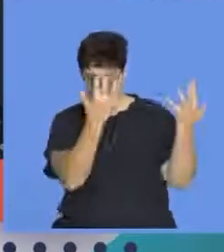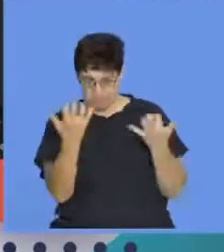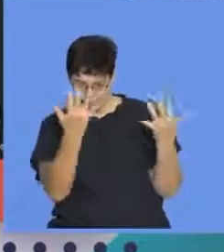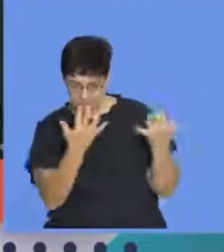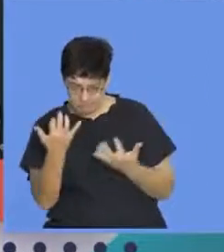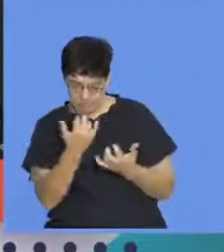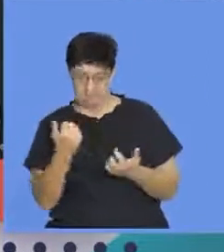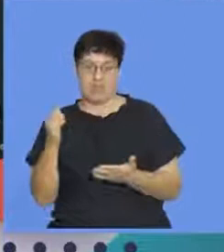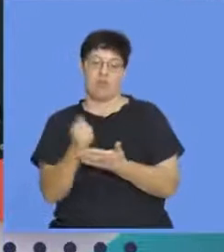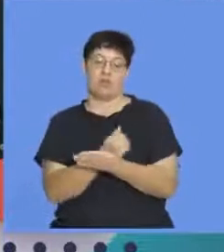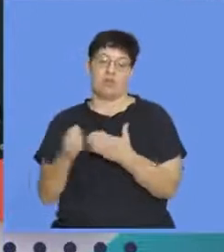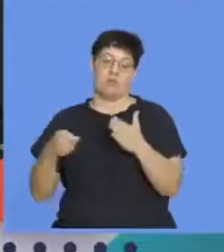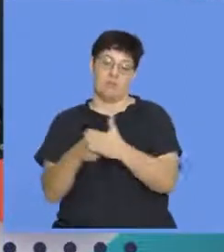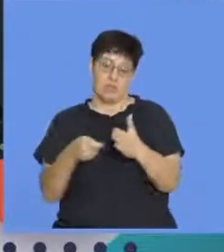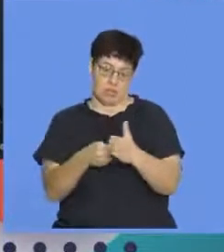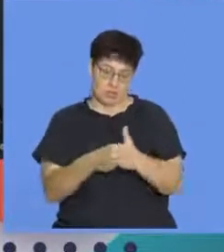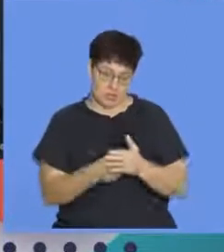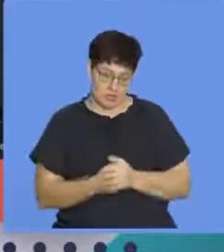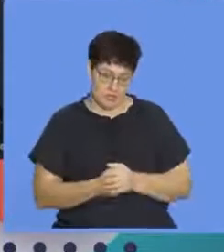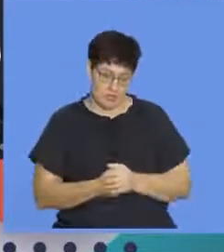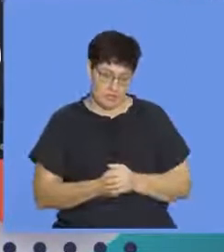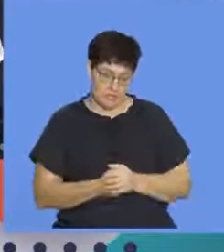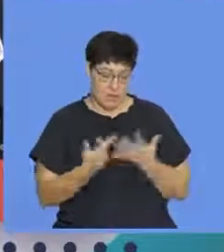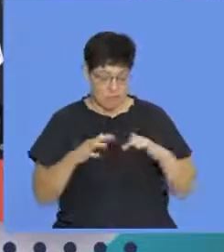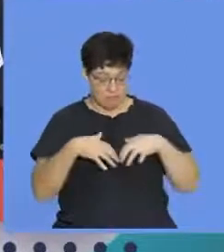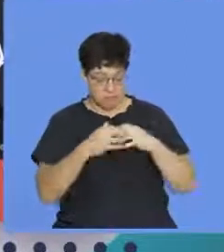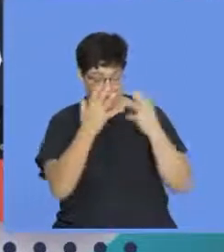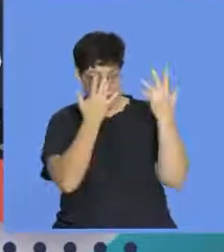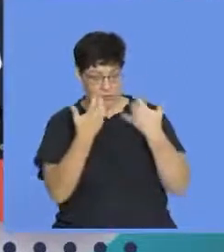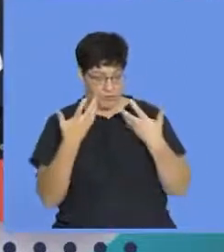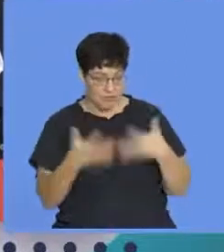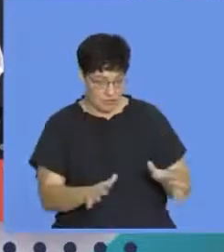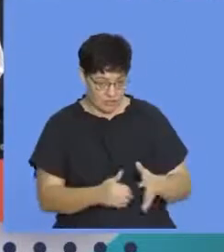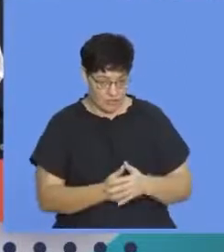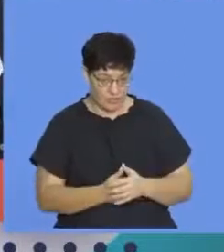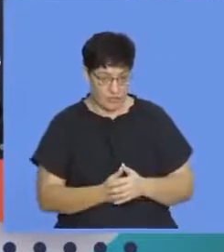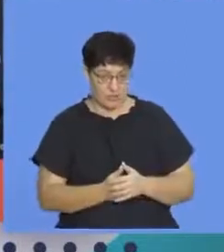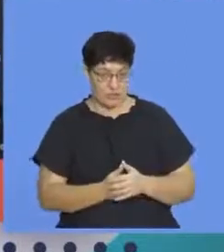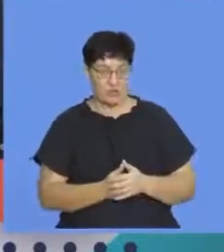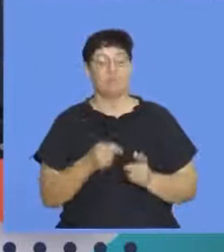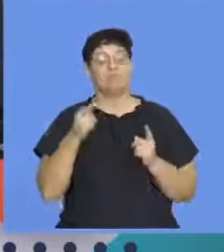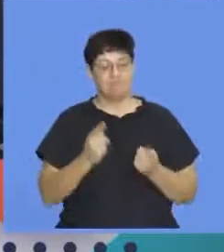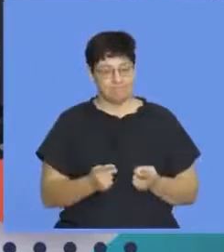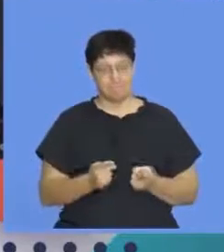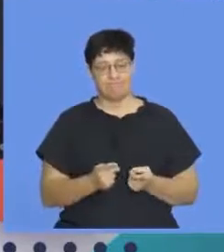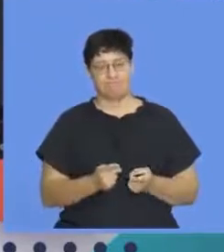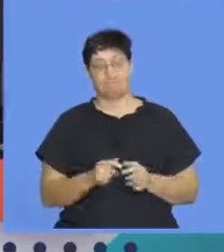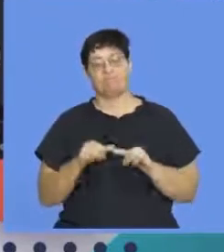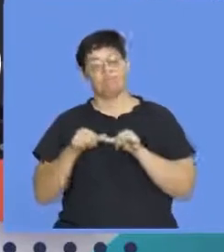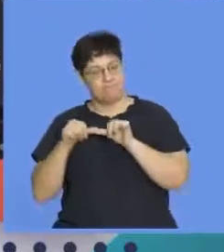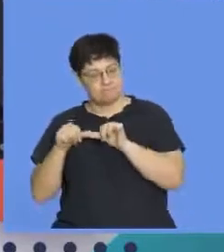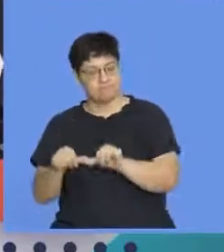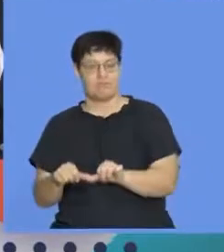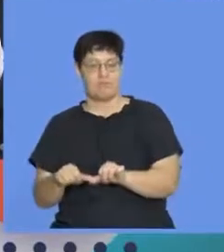the credit purchases. And once you've calculated the credit purchases, you can then go on and do